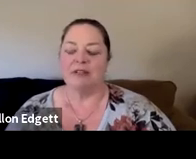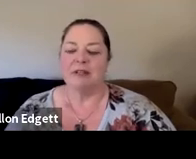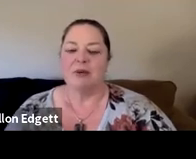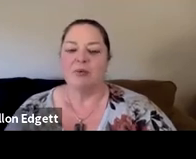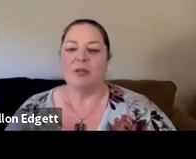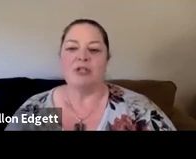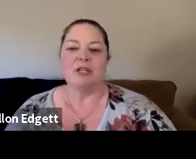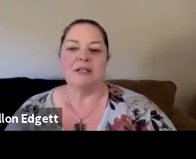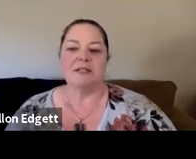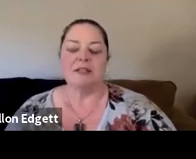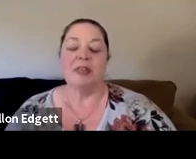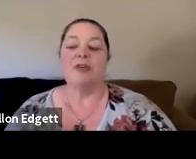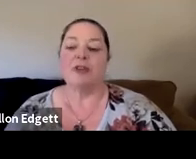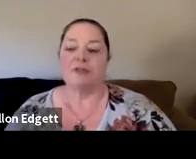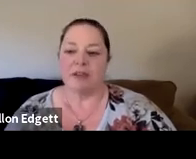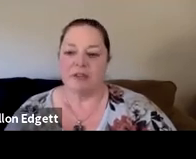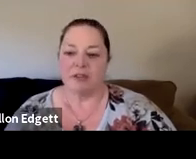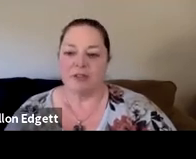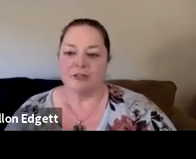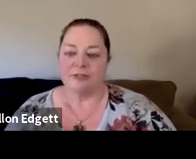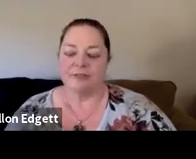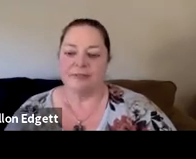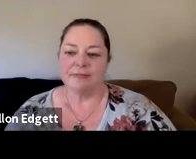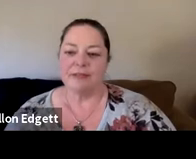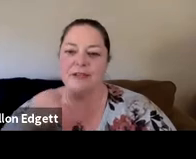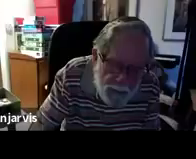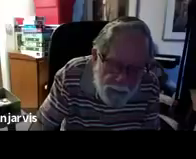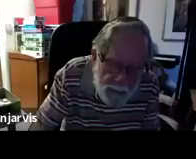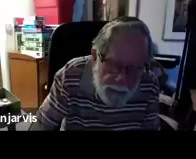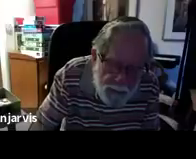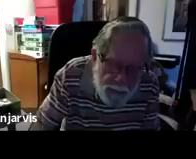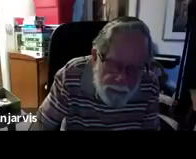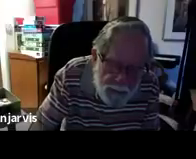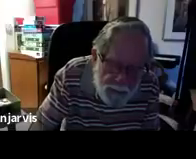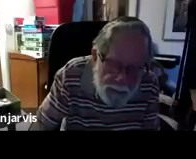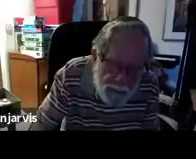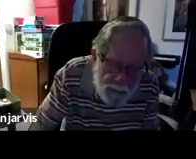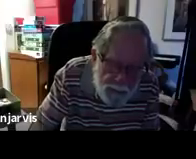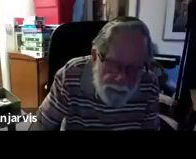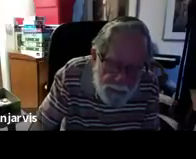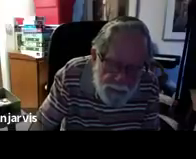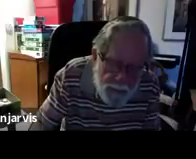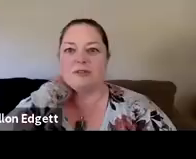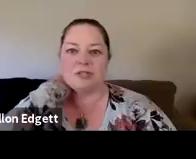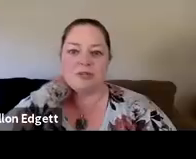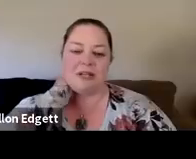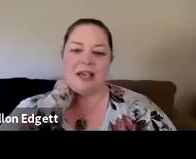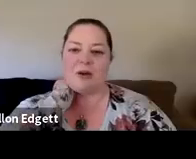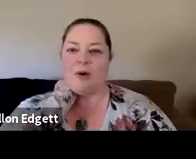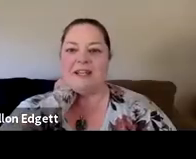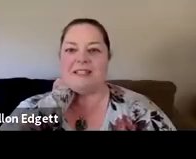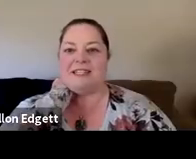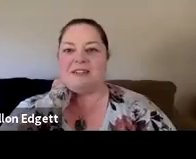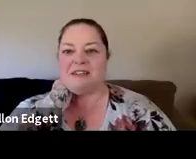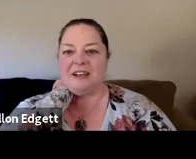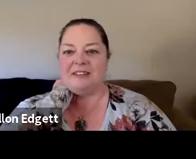waiver, which is $35. Mhm. So with those two waivers, you would get